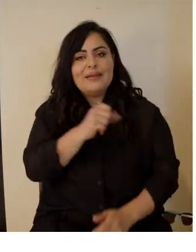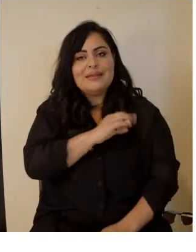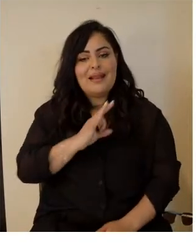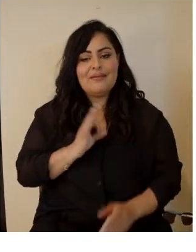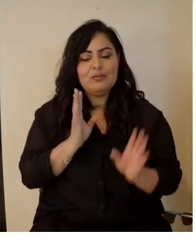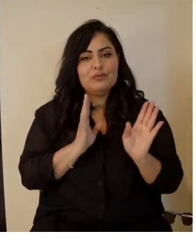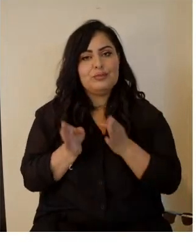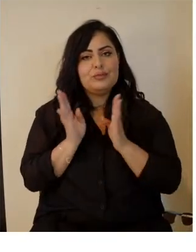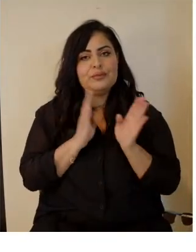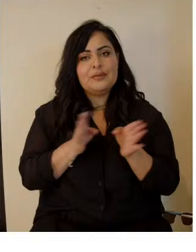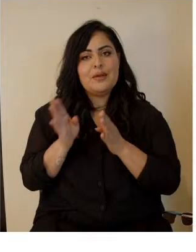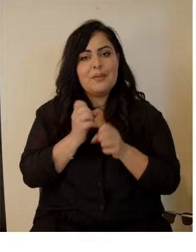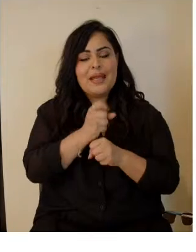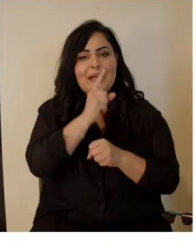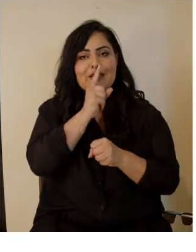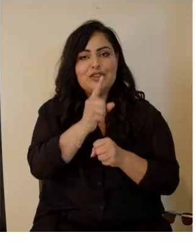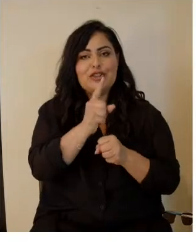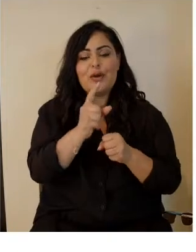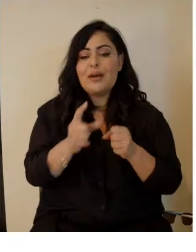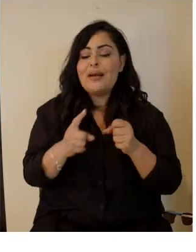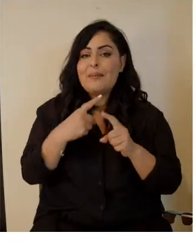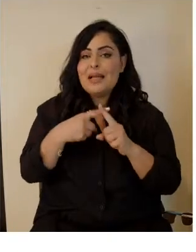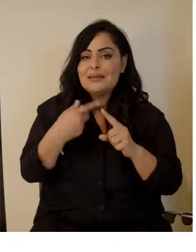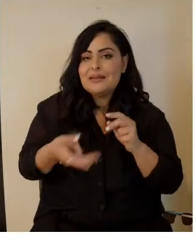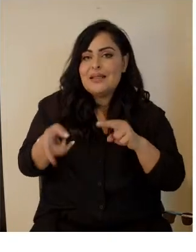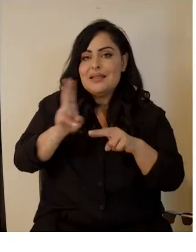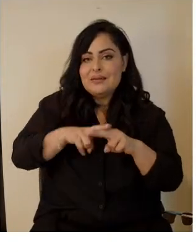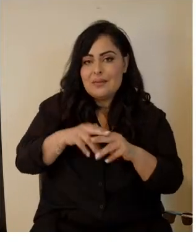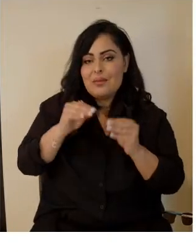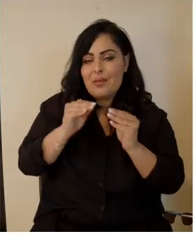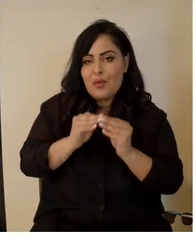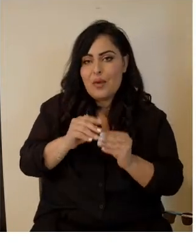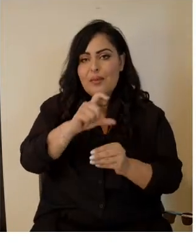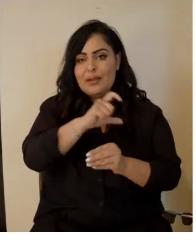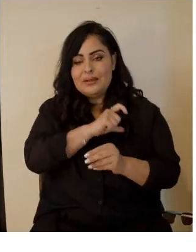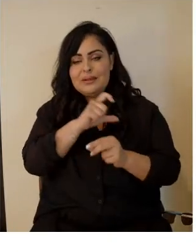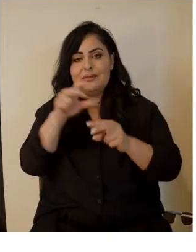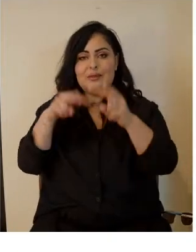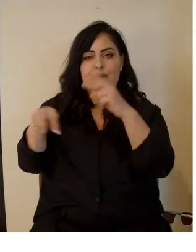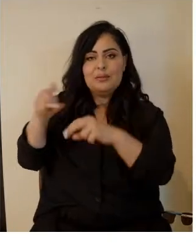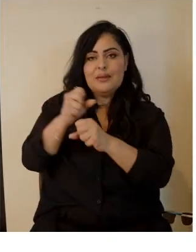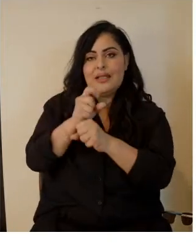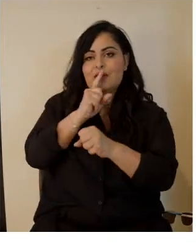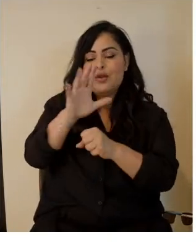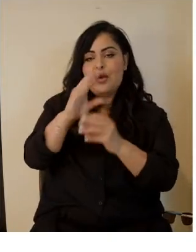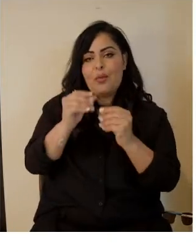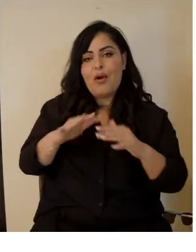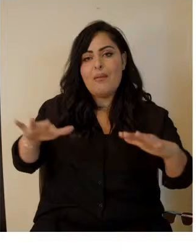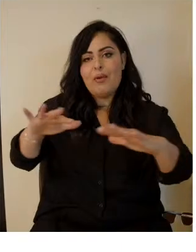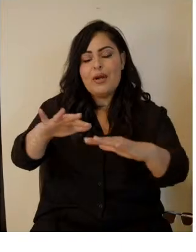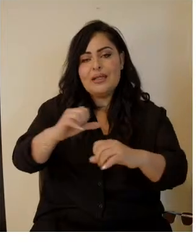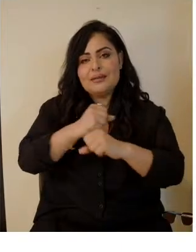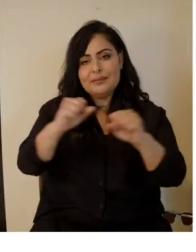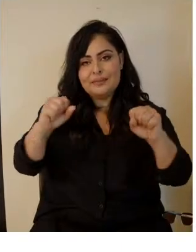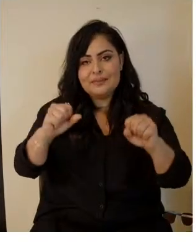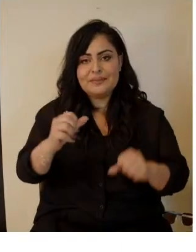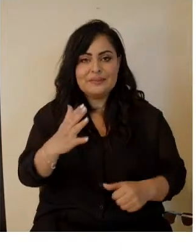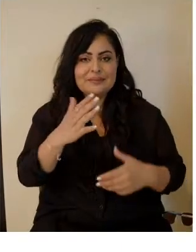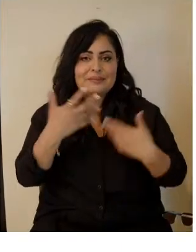do extra patrols just to make sure you guys are your property is still protected. That's all I have for